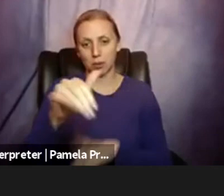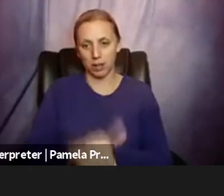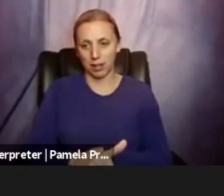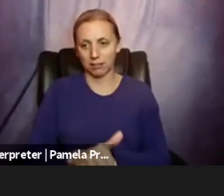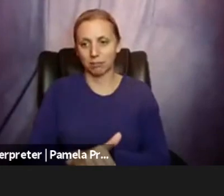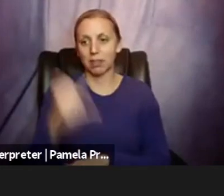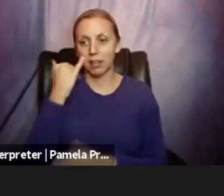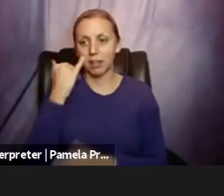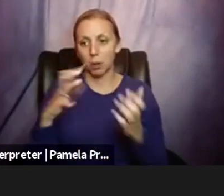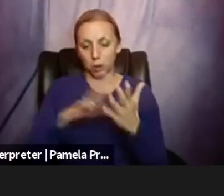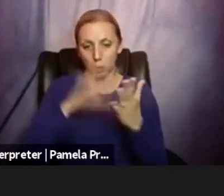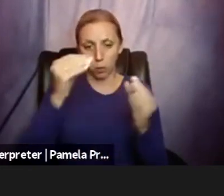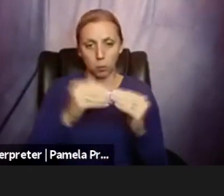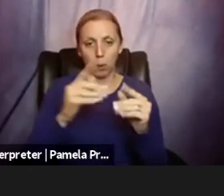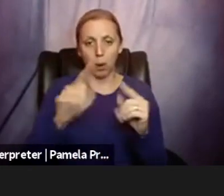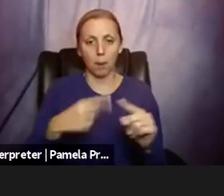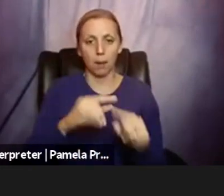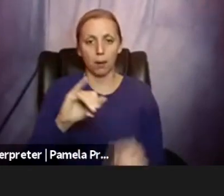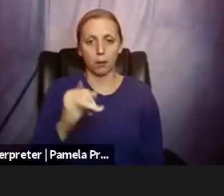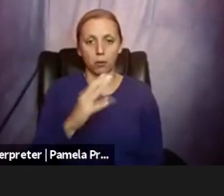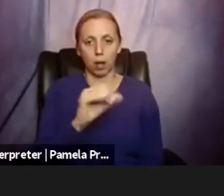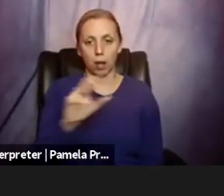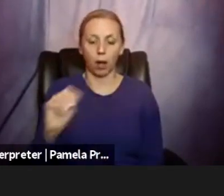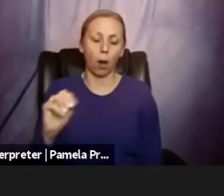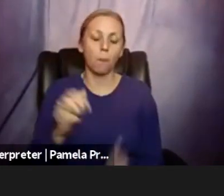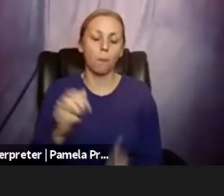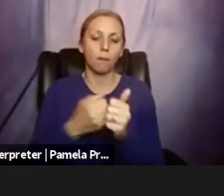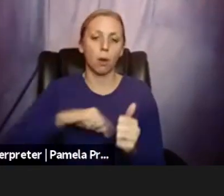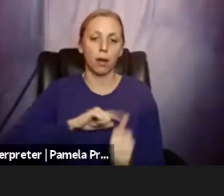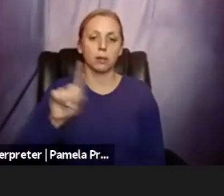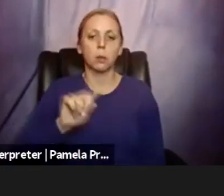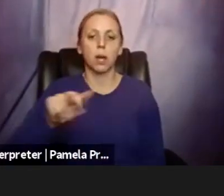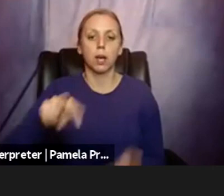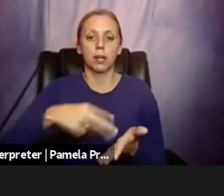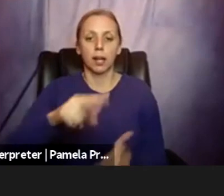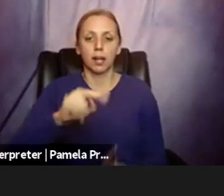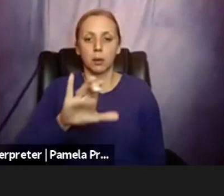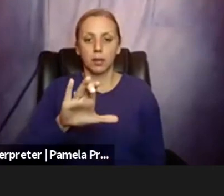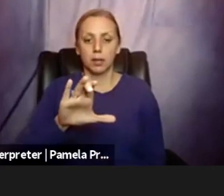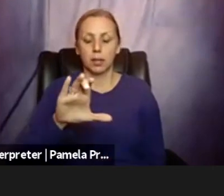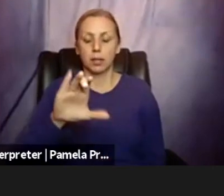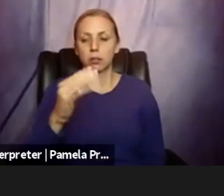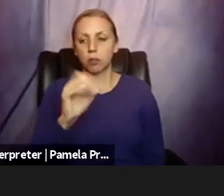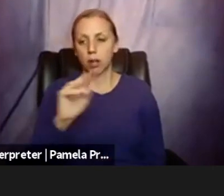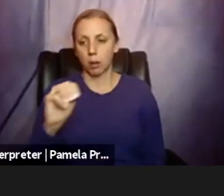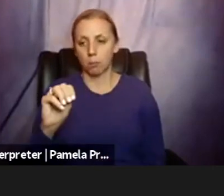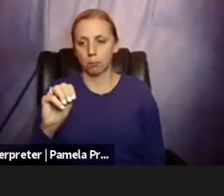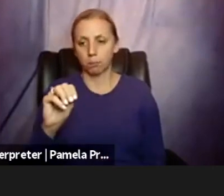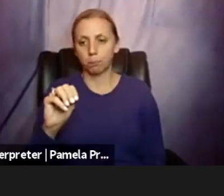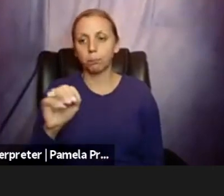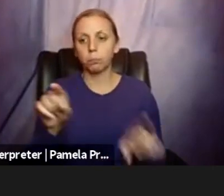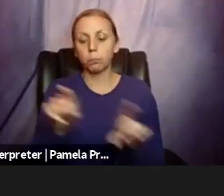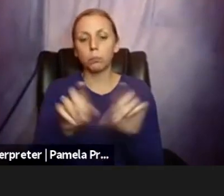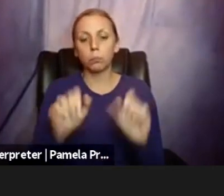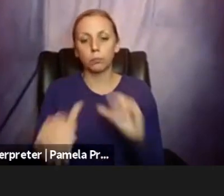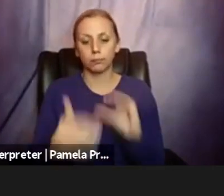more about JCOM, you can follow us at Dance NYC JCOM. You can also email us